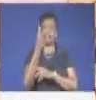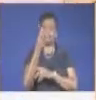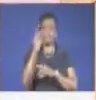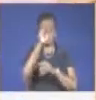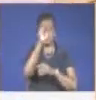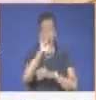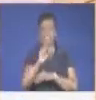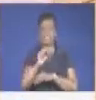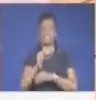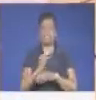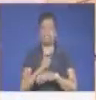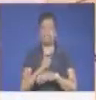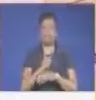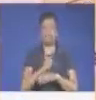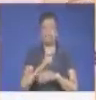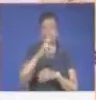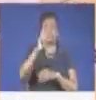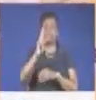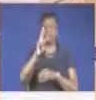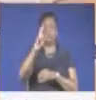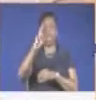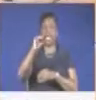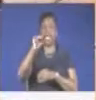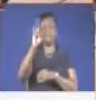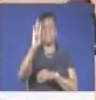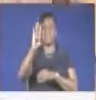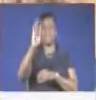Jonquel, second team WNBA